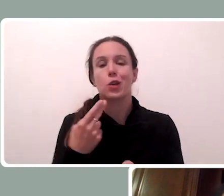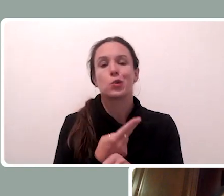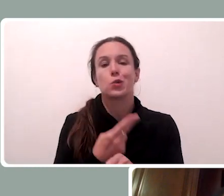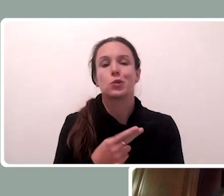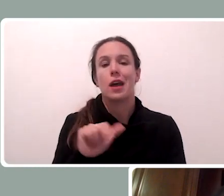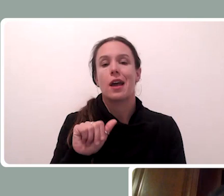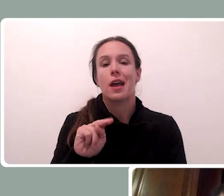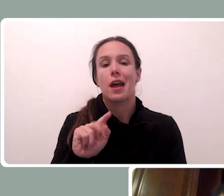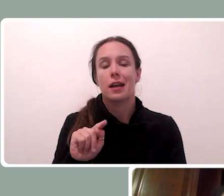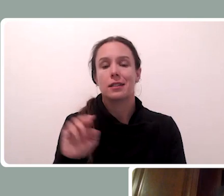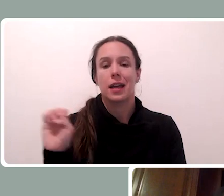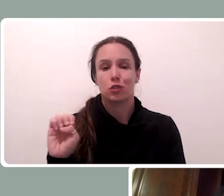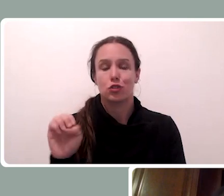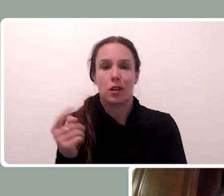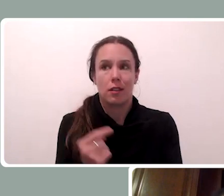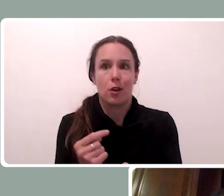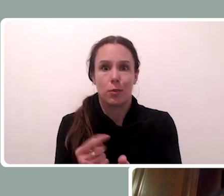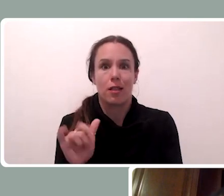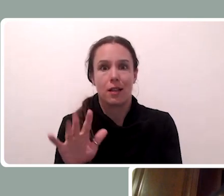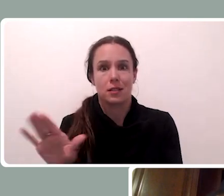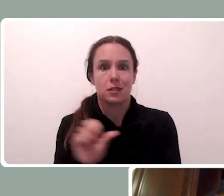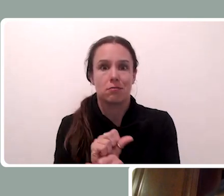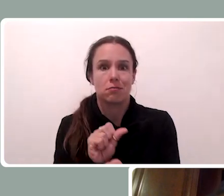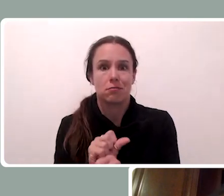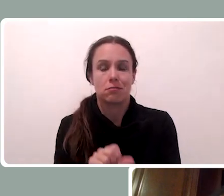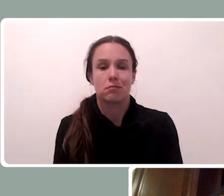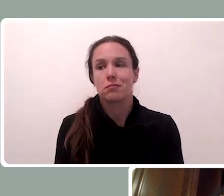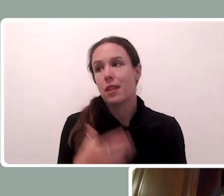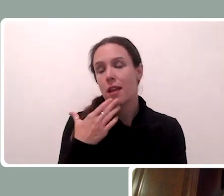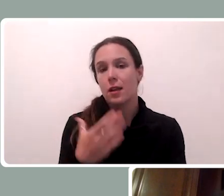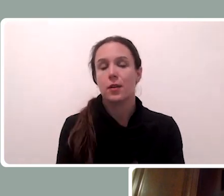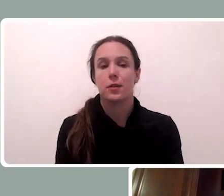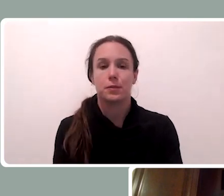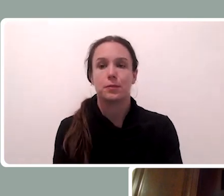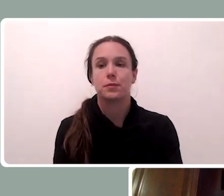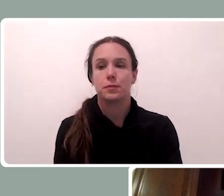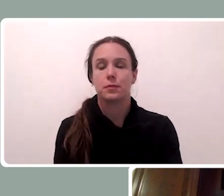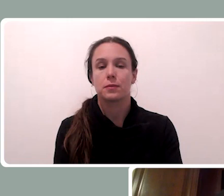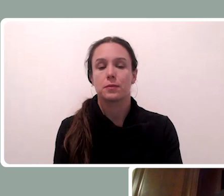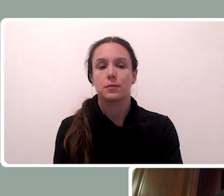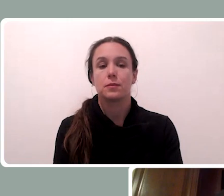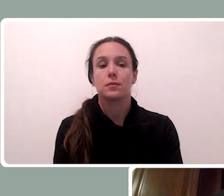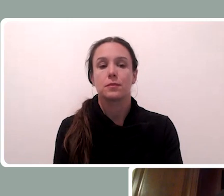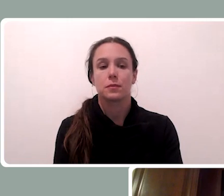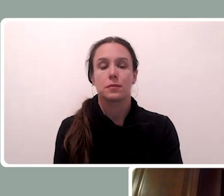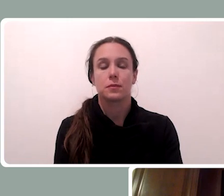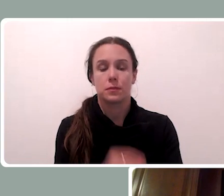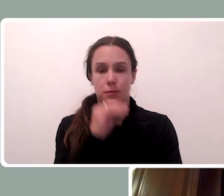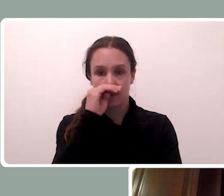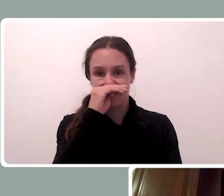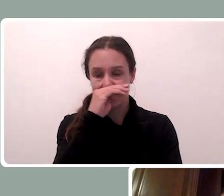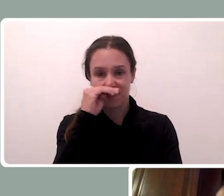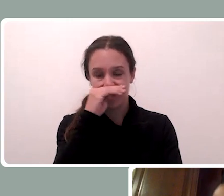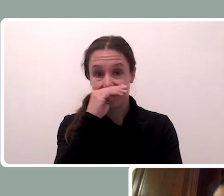because that's what they're doing. Thank you. The next question